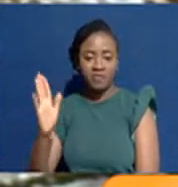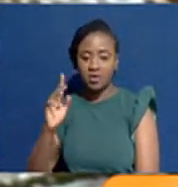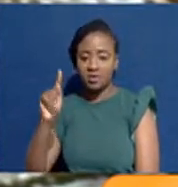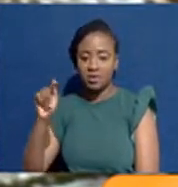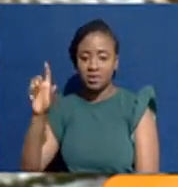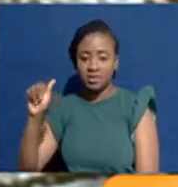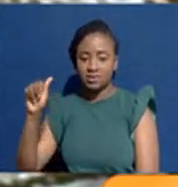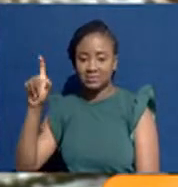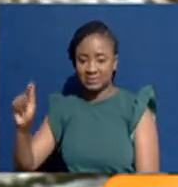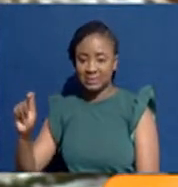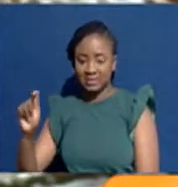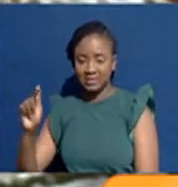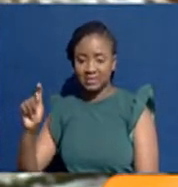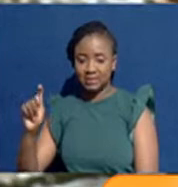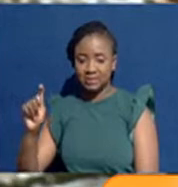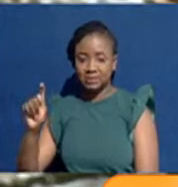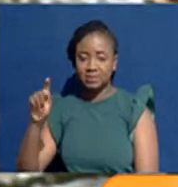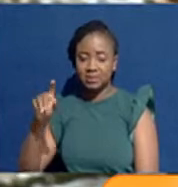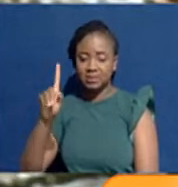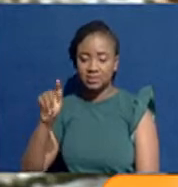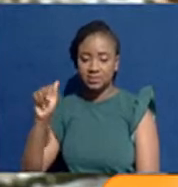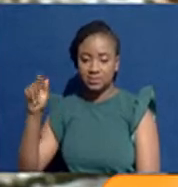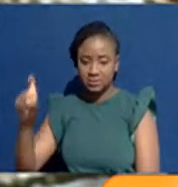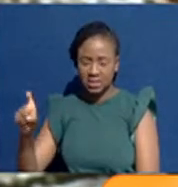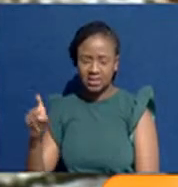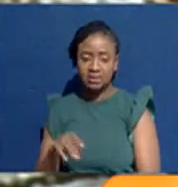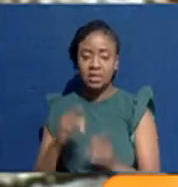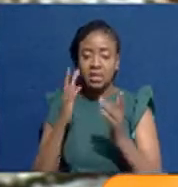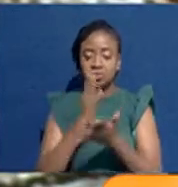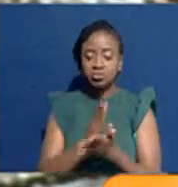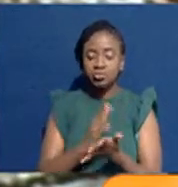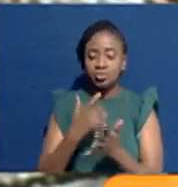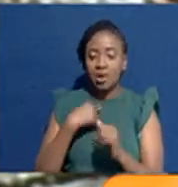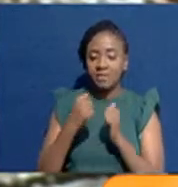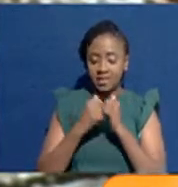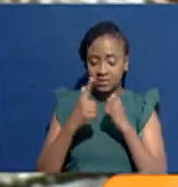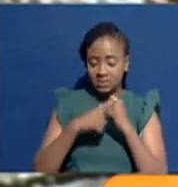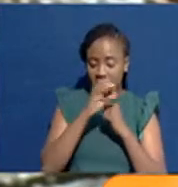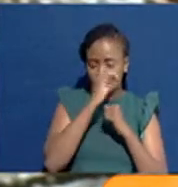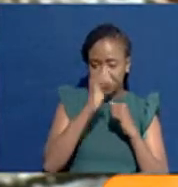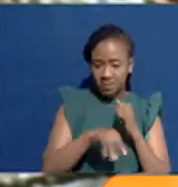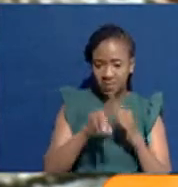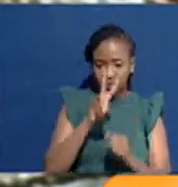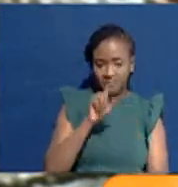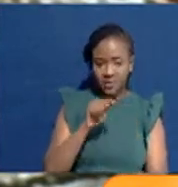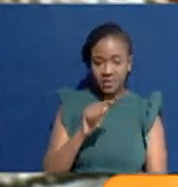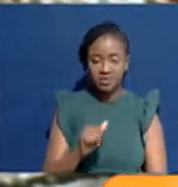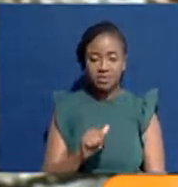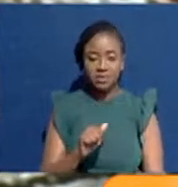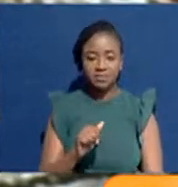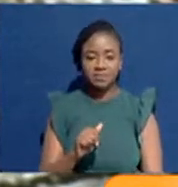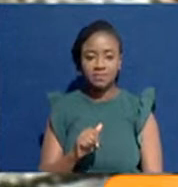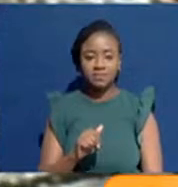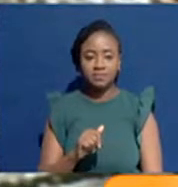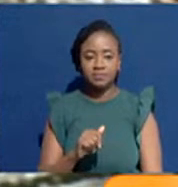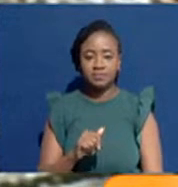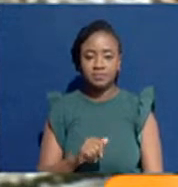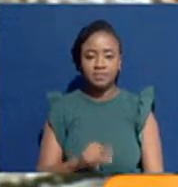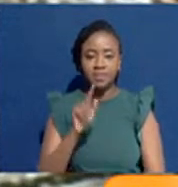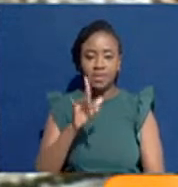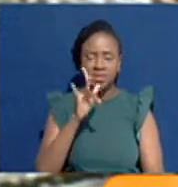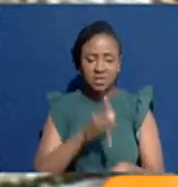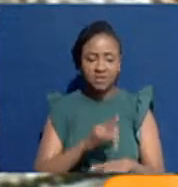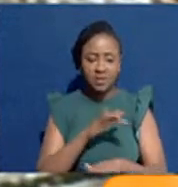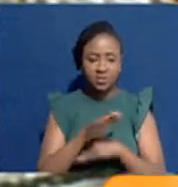the, you know, there's other than the 16% VAT, which you obviously raise the cost of transportation, which affects all goods and